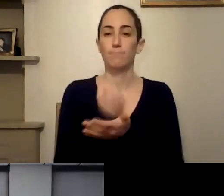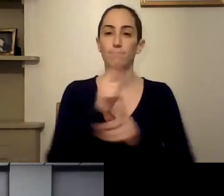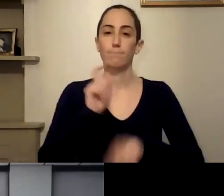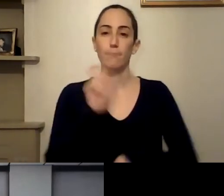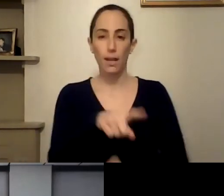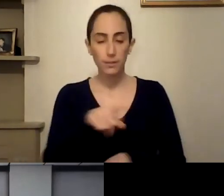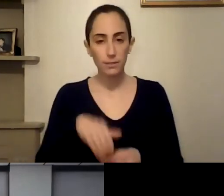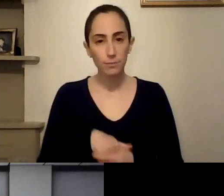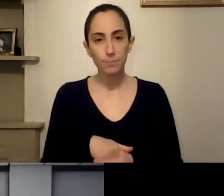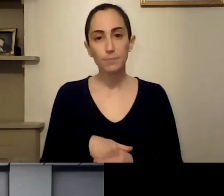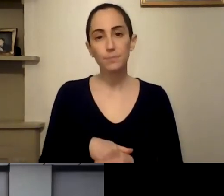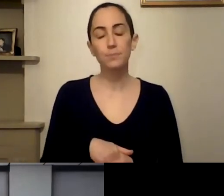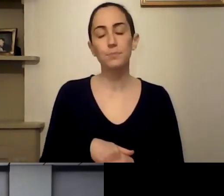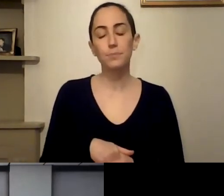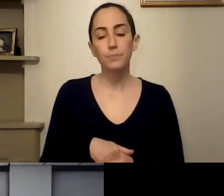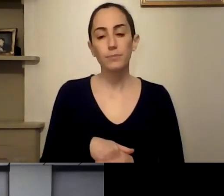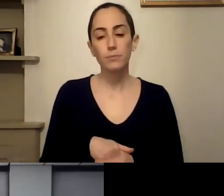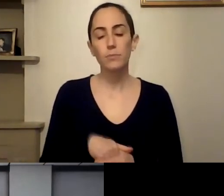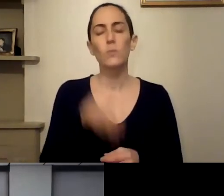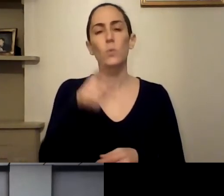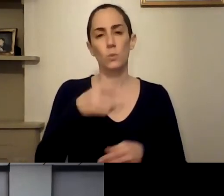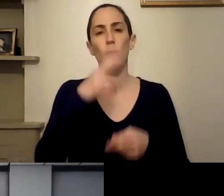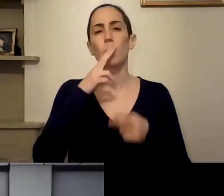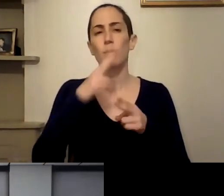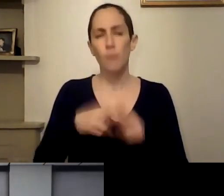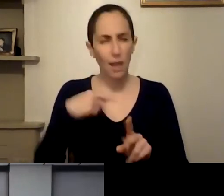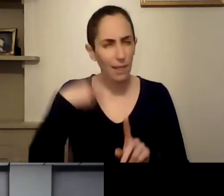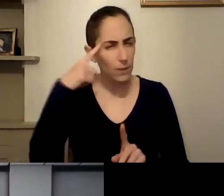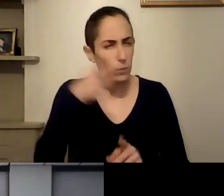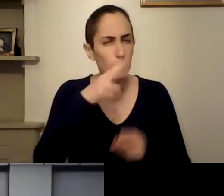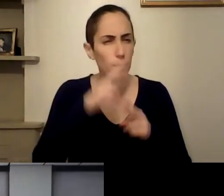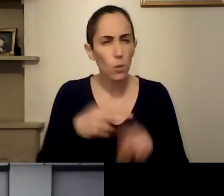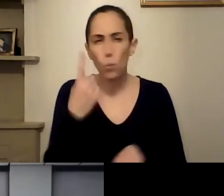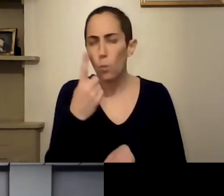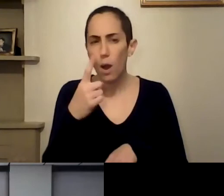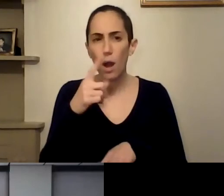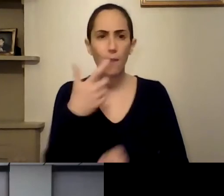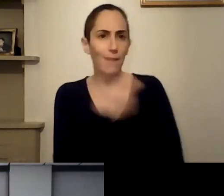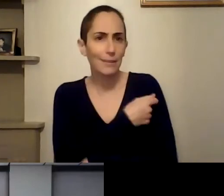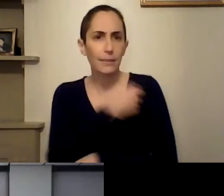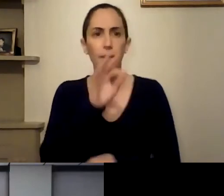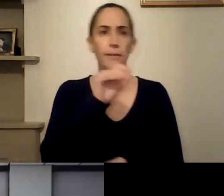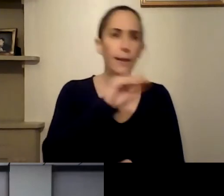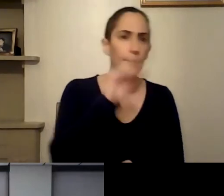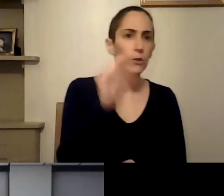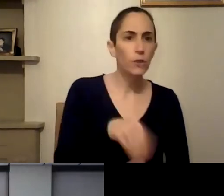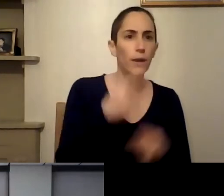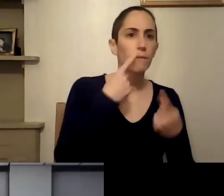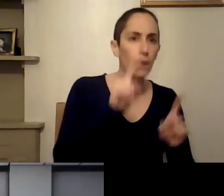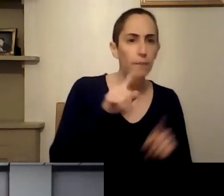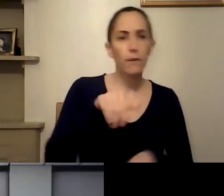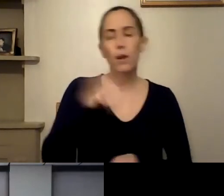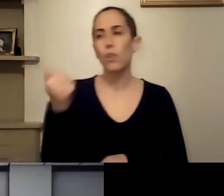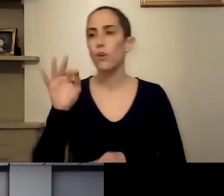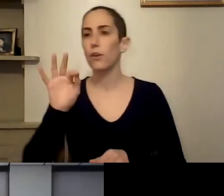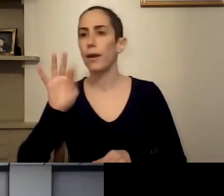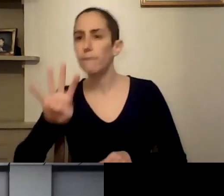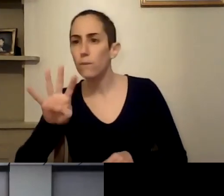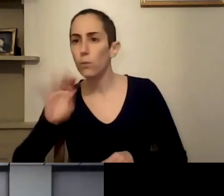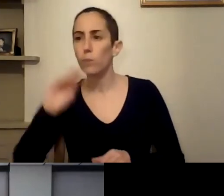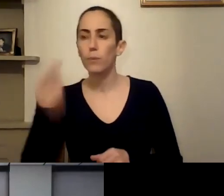In terms of, you mentioned, I think that one vaccine was 90% effective and the other was